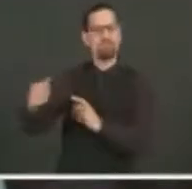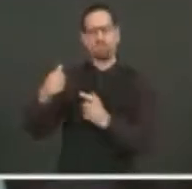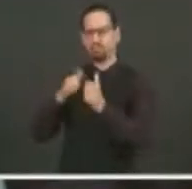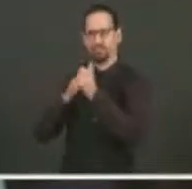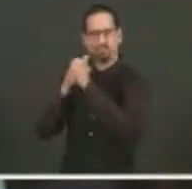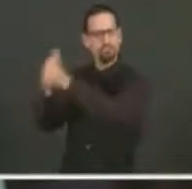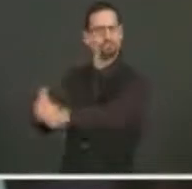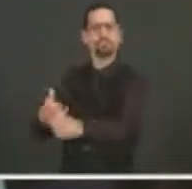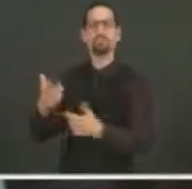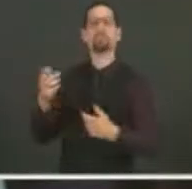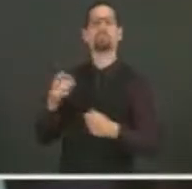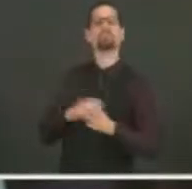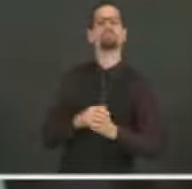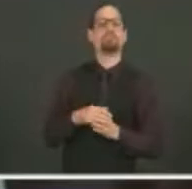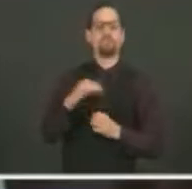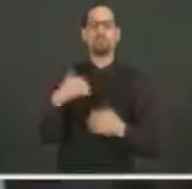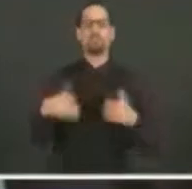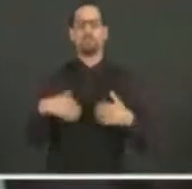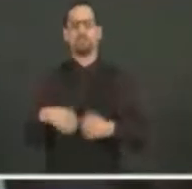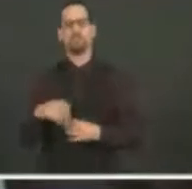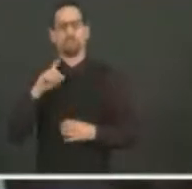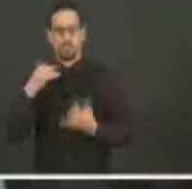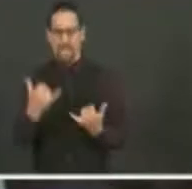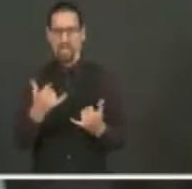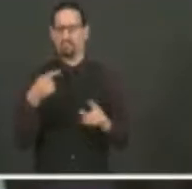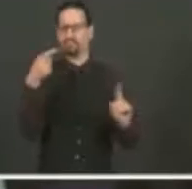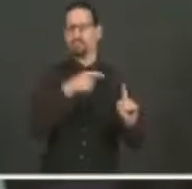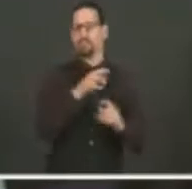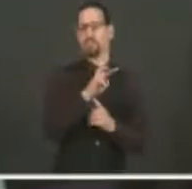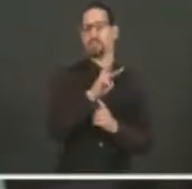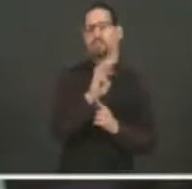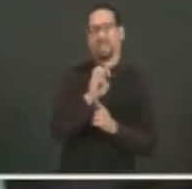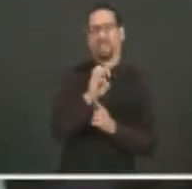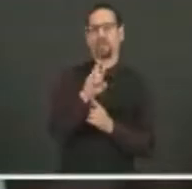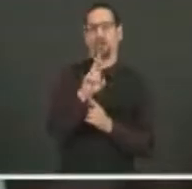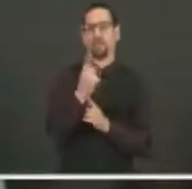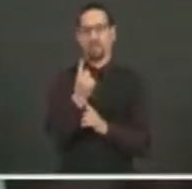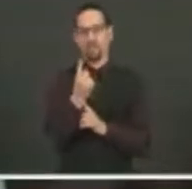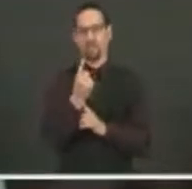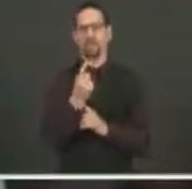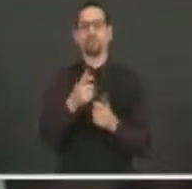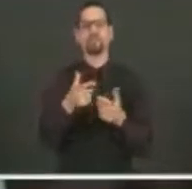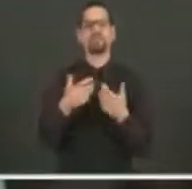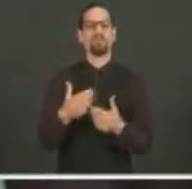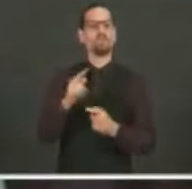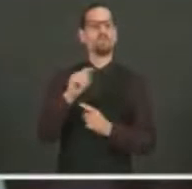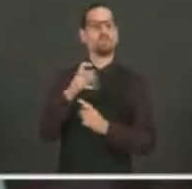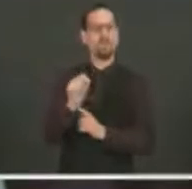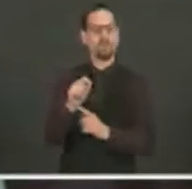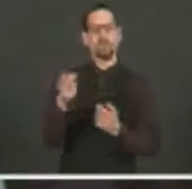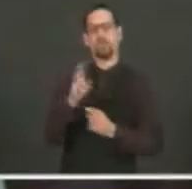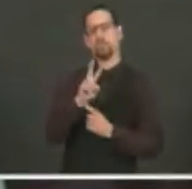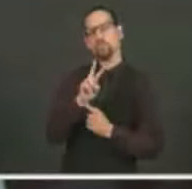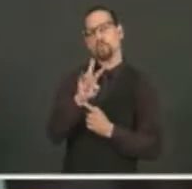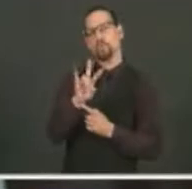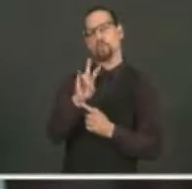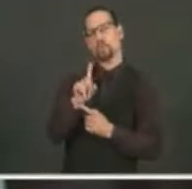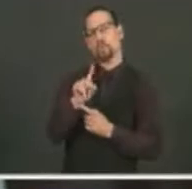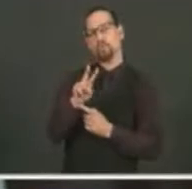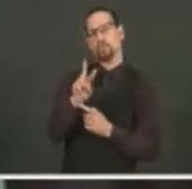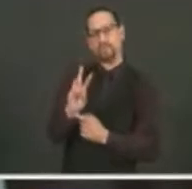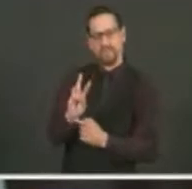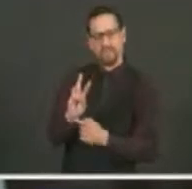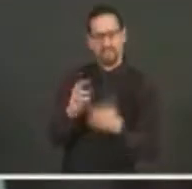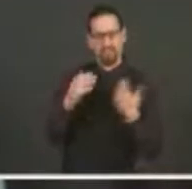to 27126 and donate. Okay, I know that was long. I apologize. It was a lot of news. I'm going to turn it over